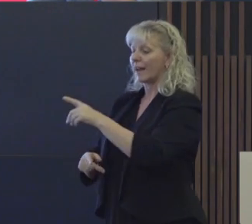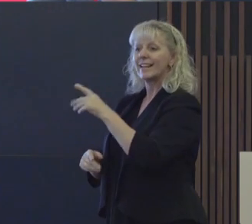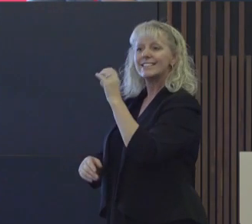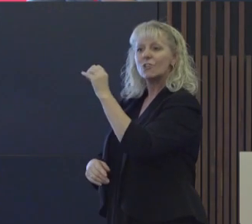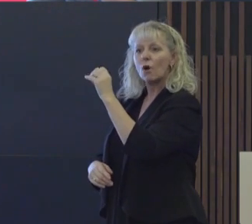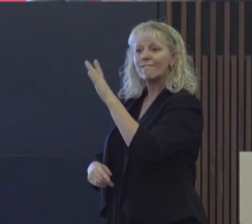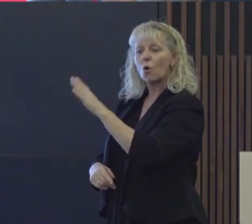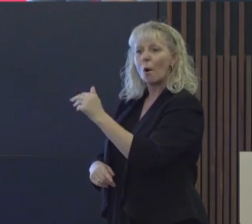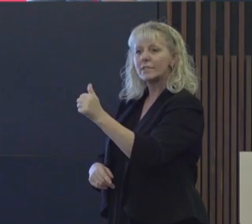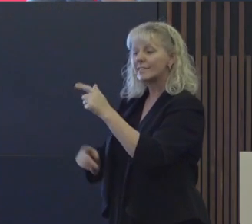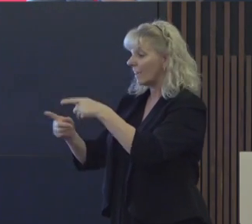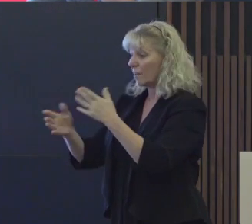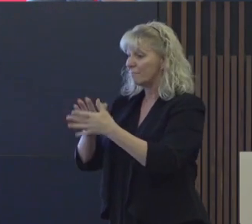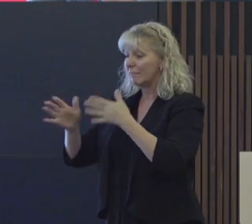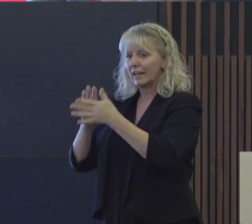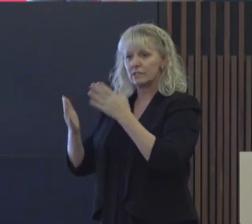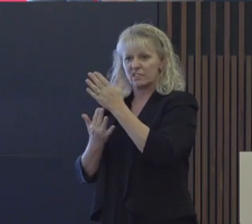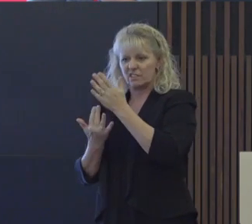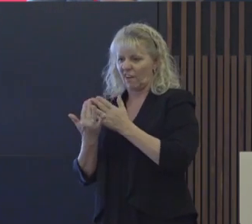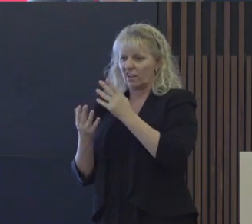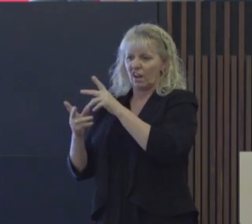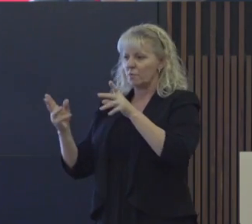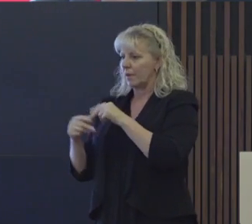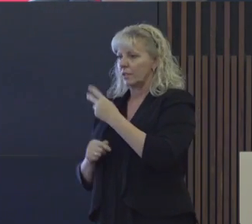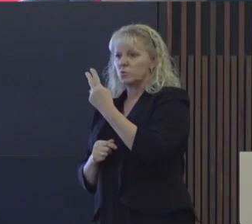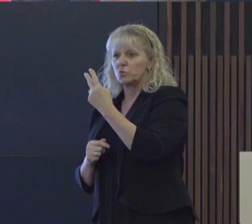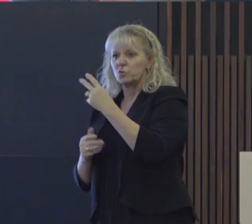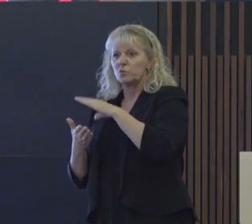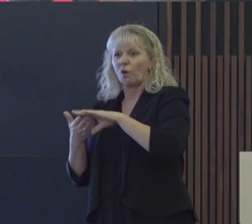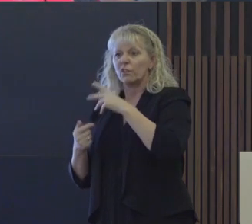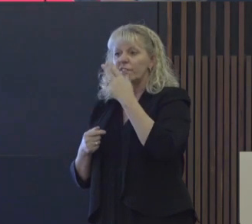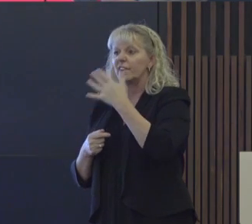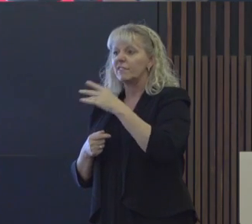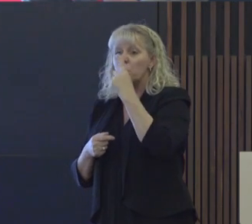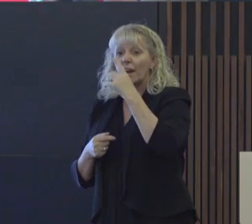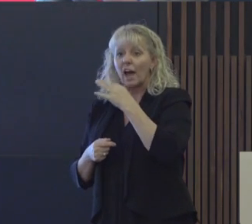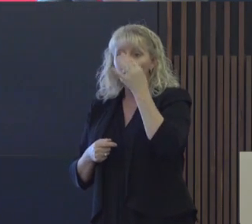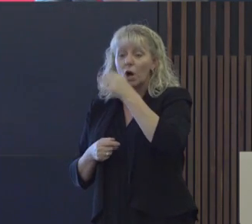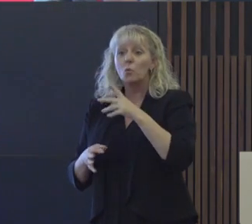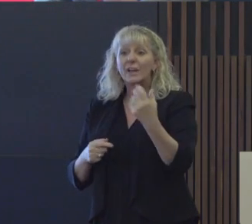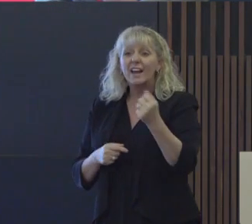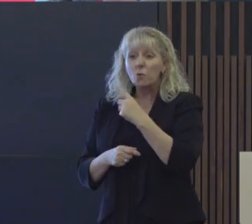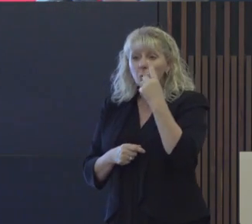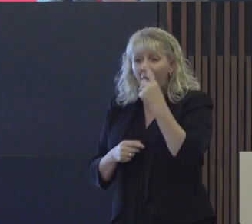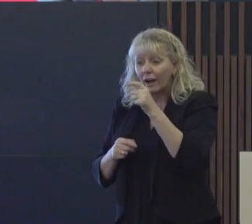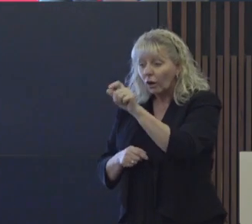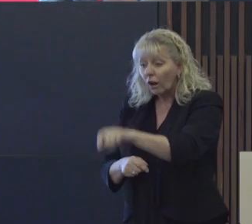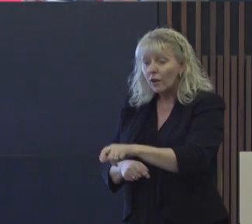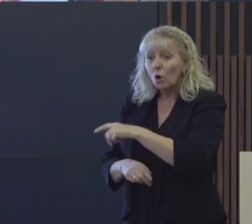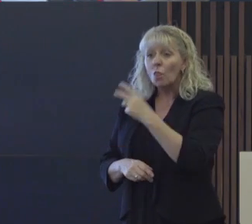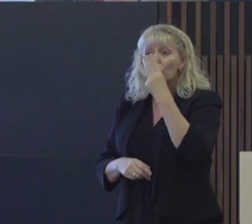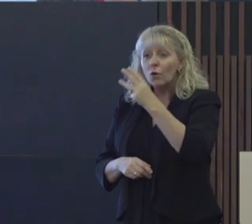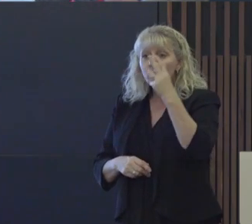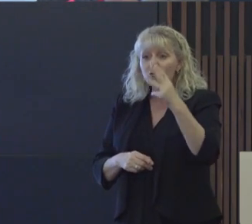competencies. You'd divide that in half and they'd end up with perhaps, say, $2.50 an hour. We had one client on 33 cents an